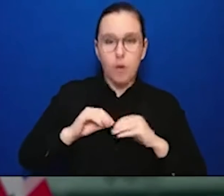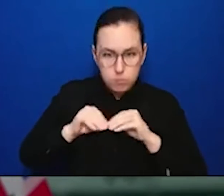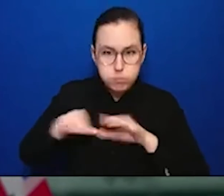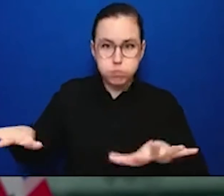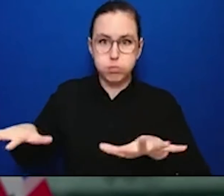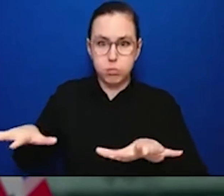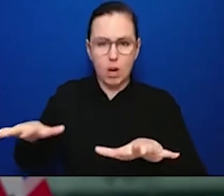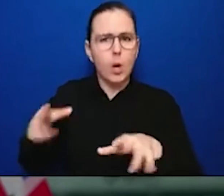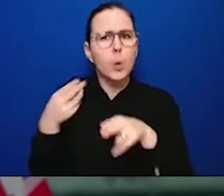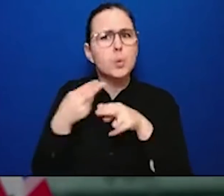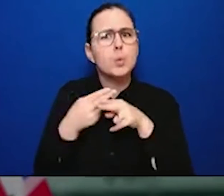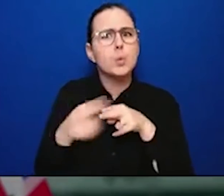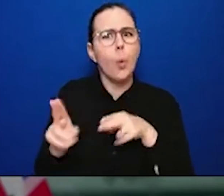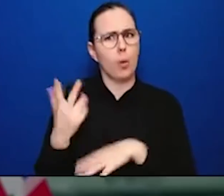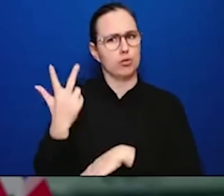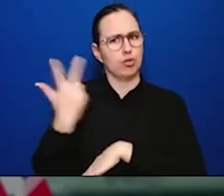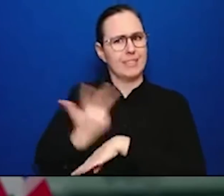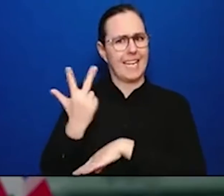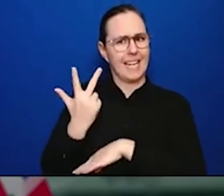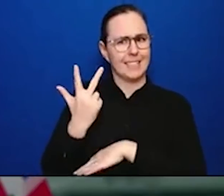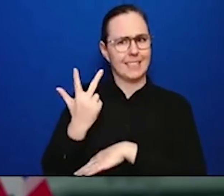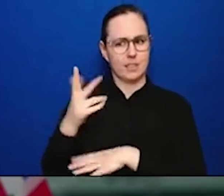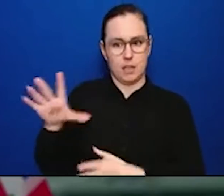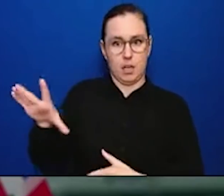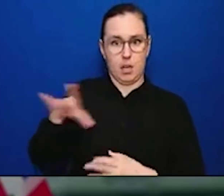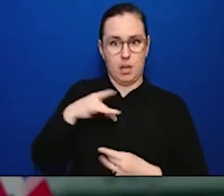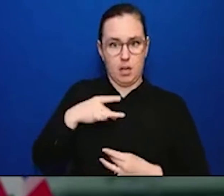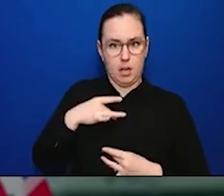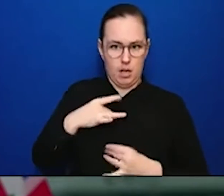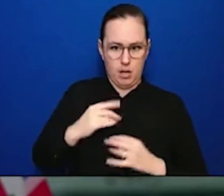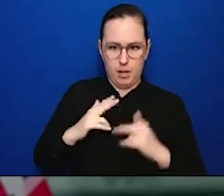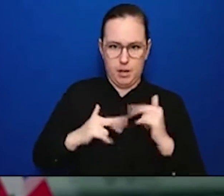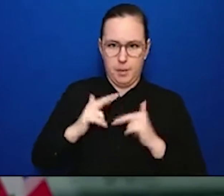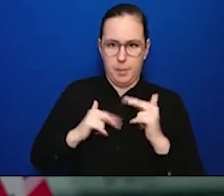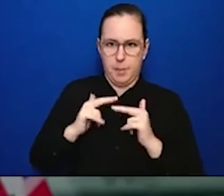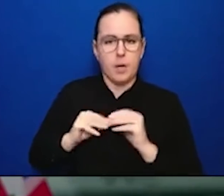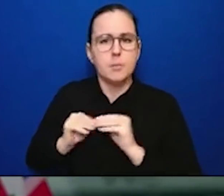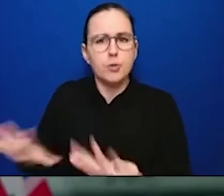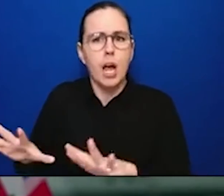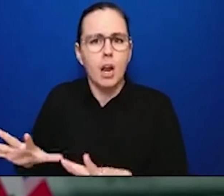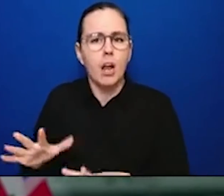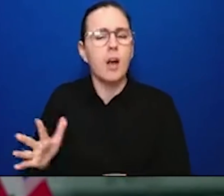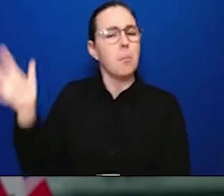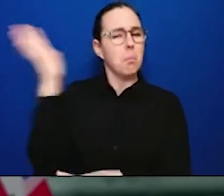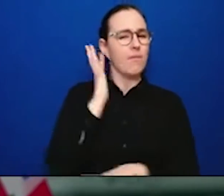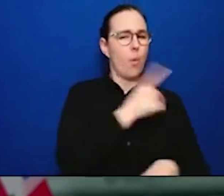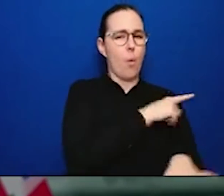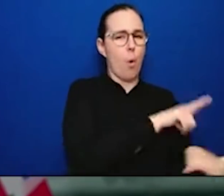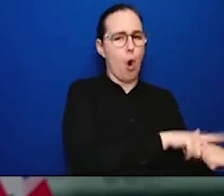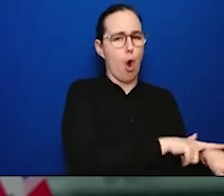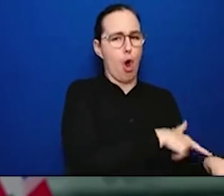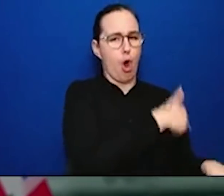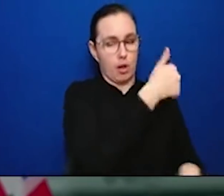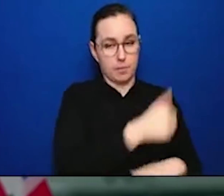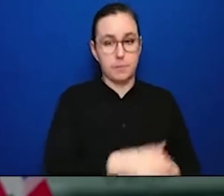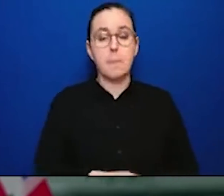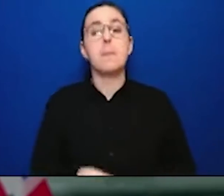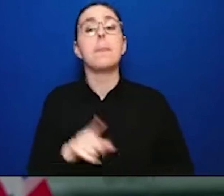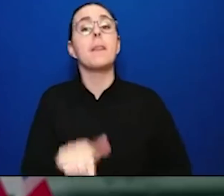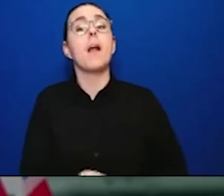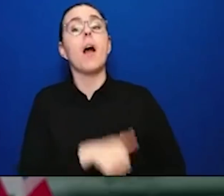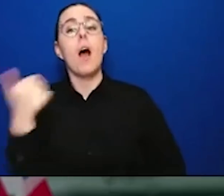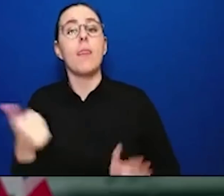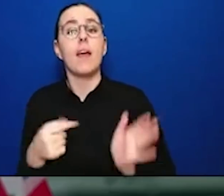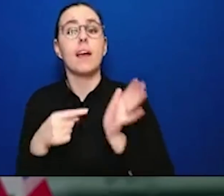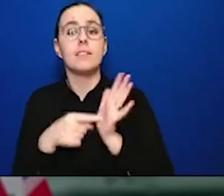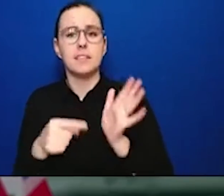more undifferentiated. It means that a lot of people have milder upper respiratory symptoms that could be very